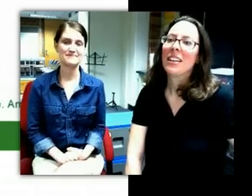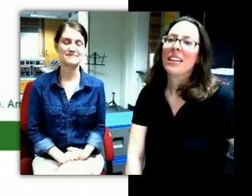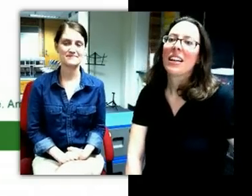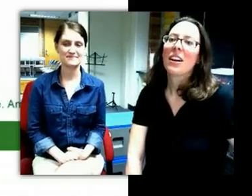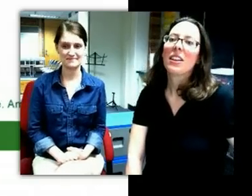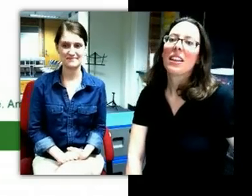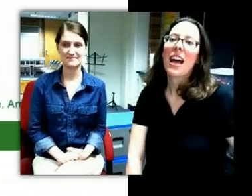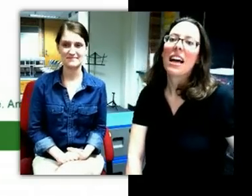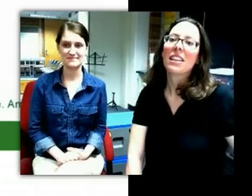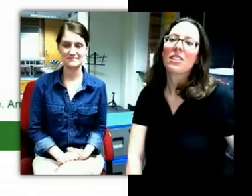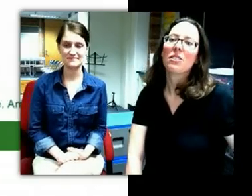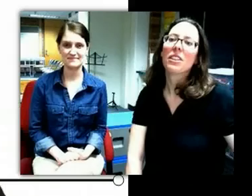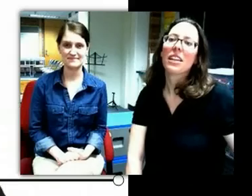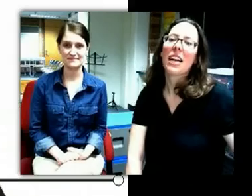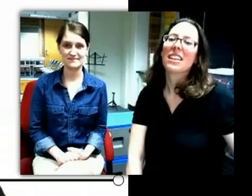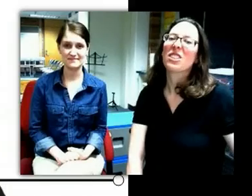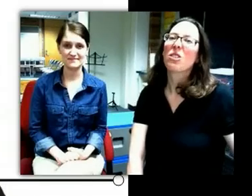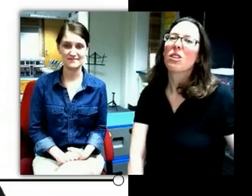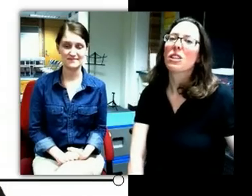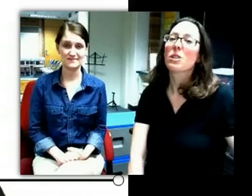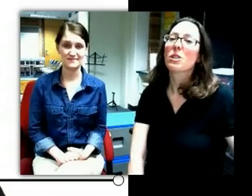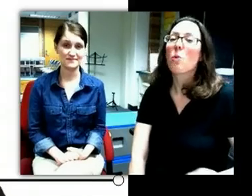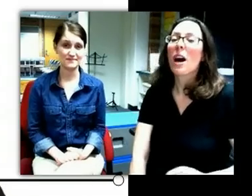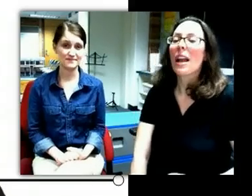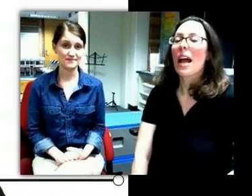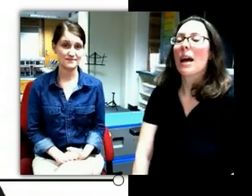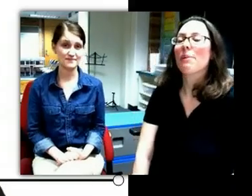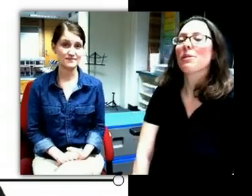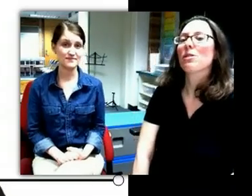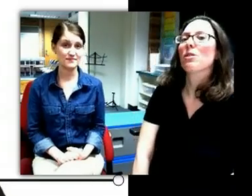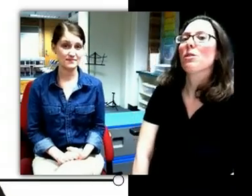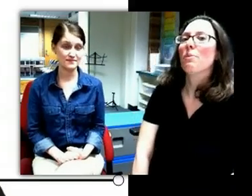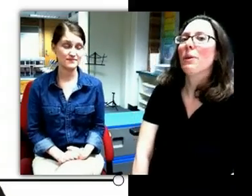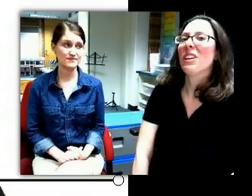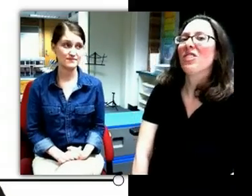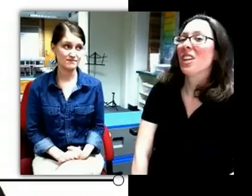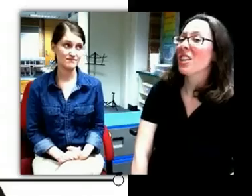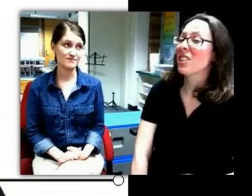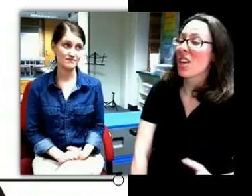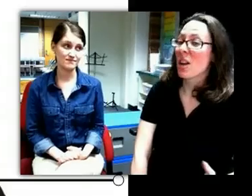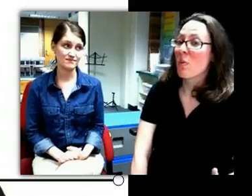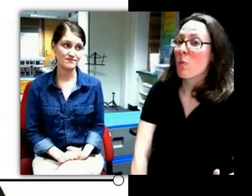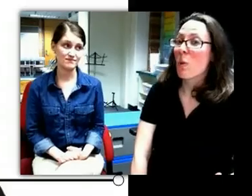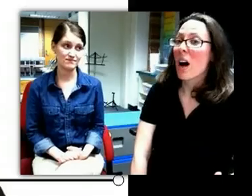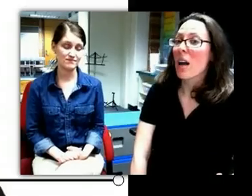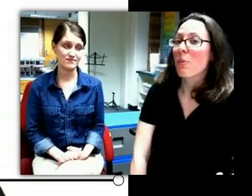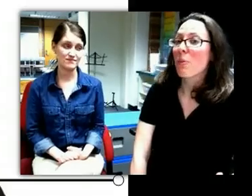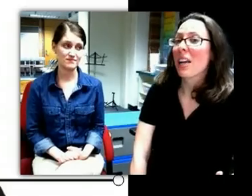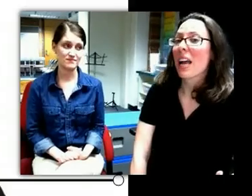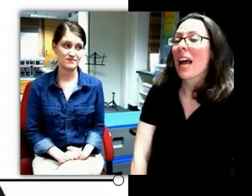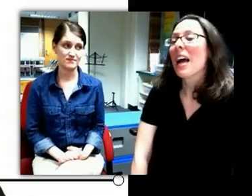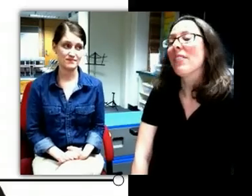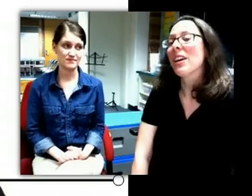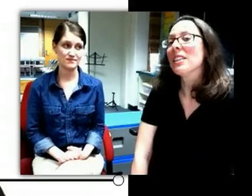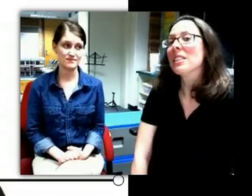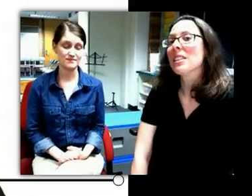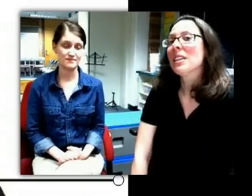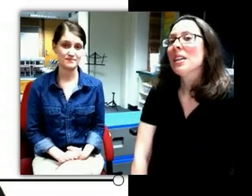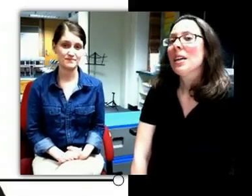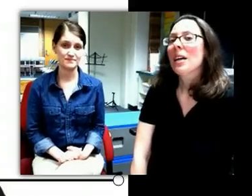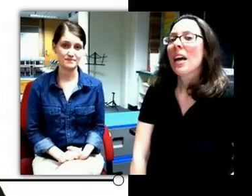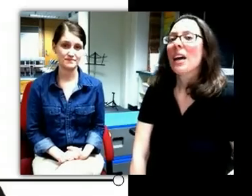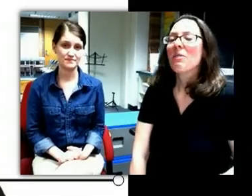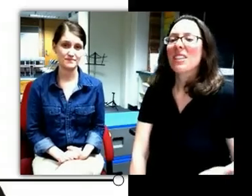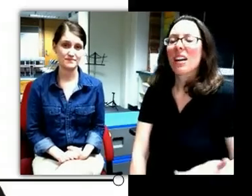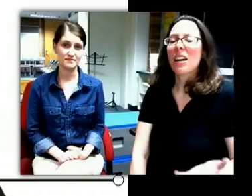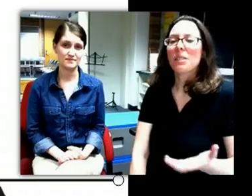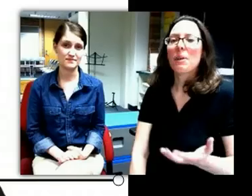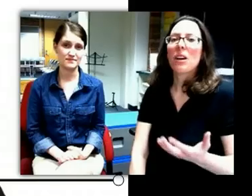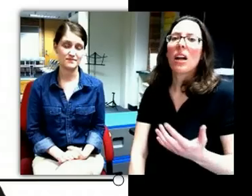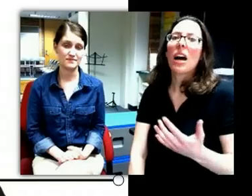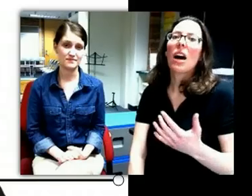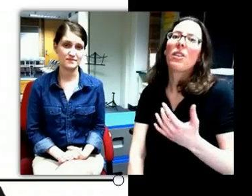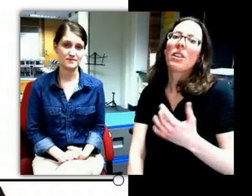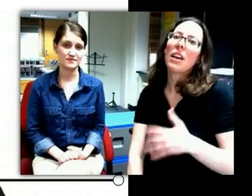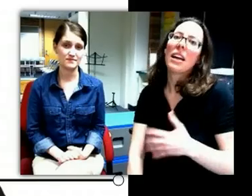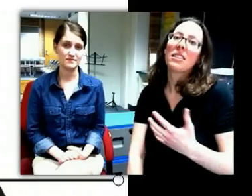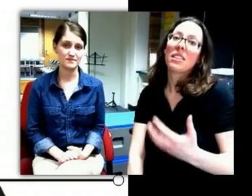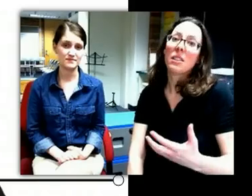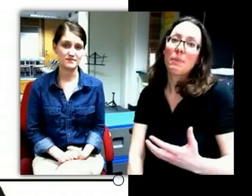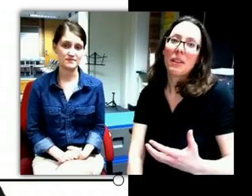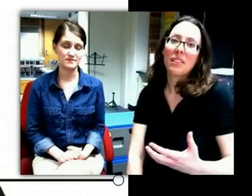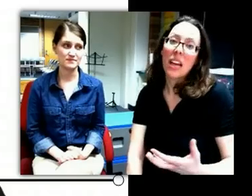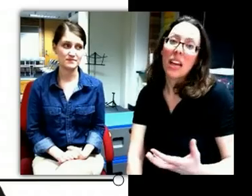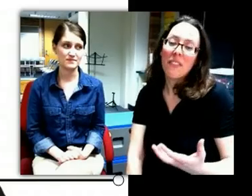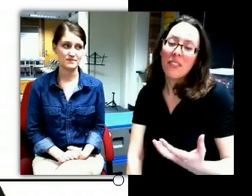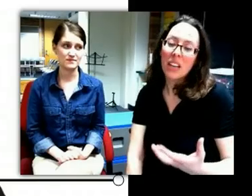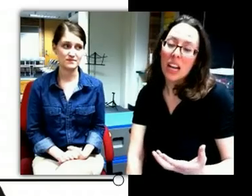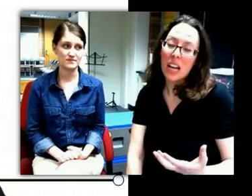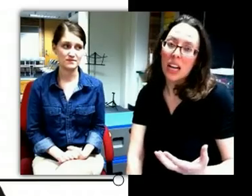pitch. Now, our last screencast told us what absolute pitch is and why we have it. And we talked about how the